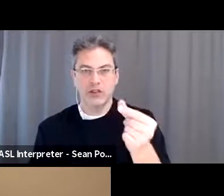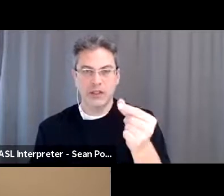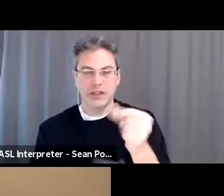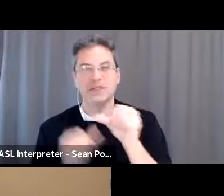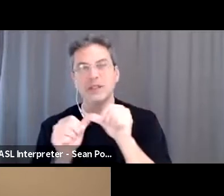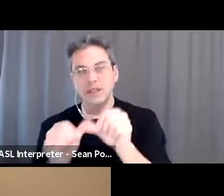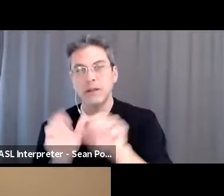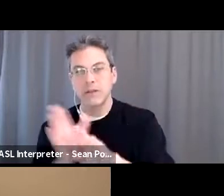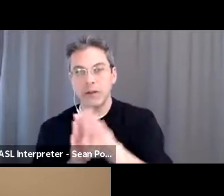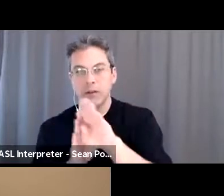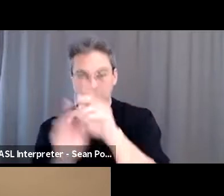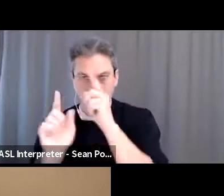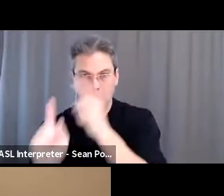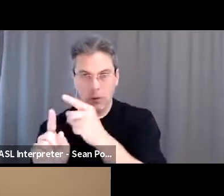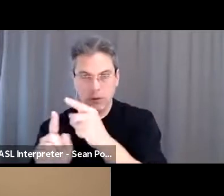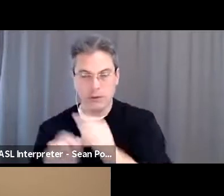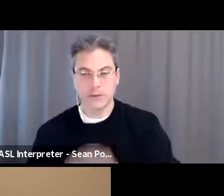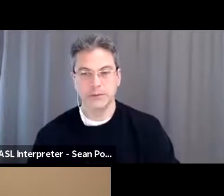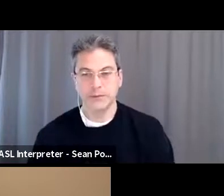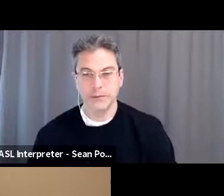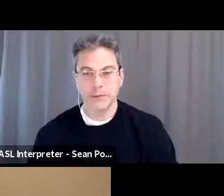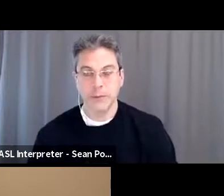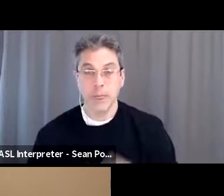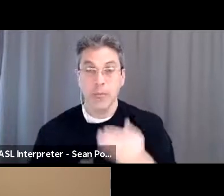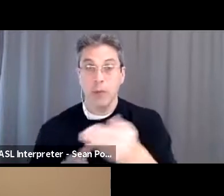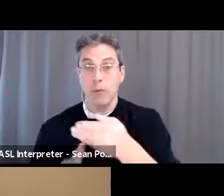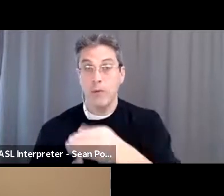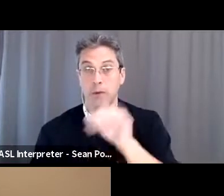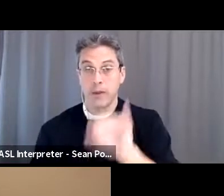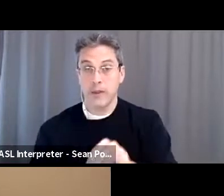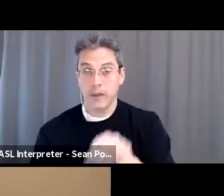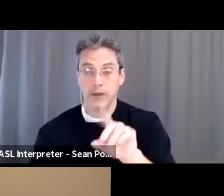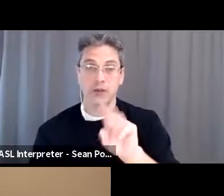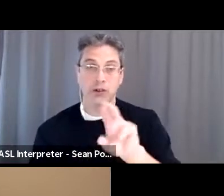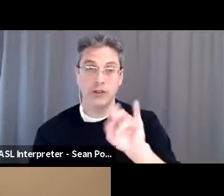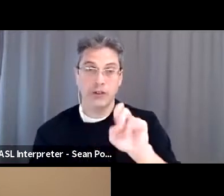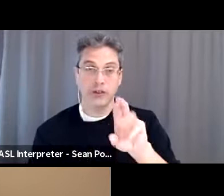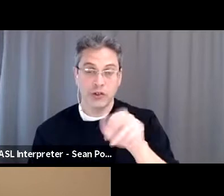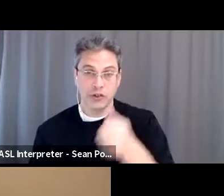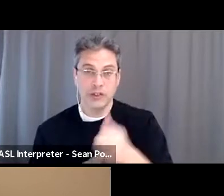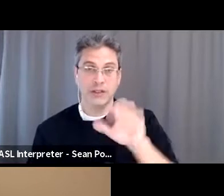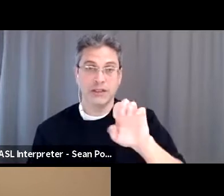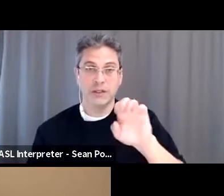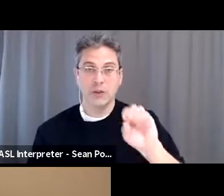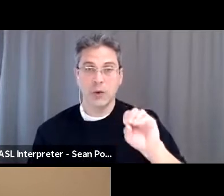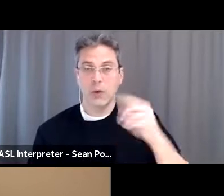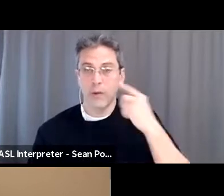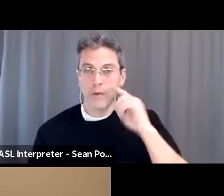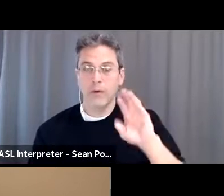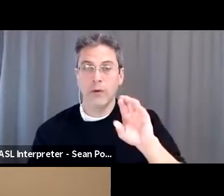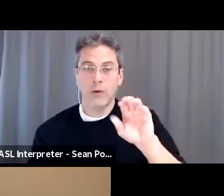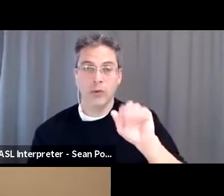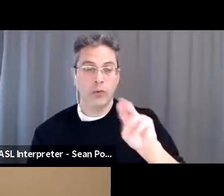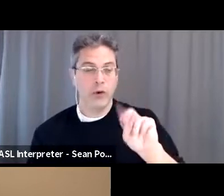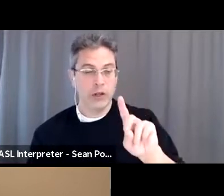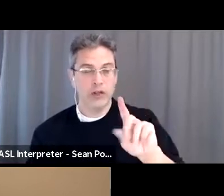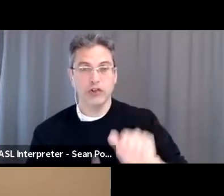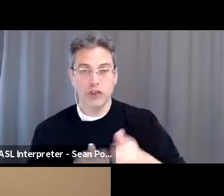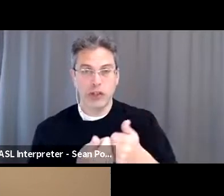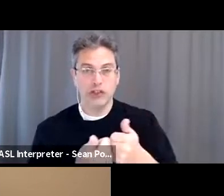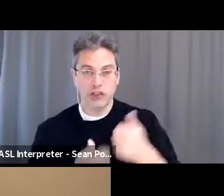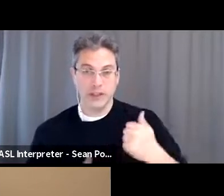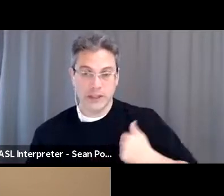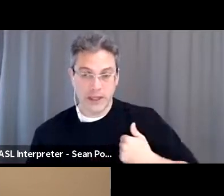Prior to his current appointments, Dr. Singer served as the Chief Executive Officer of Grand Challenges Canada and the Sun